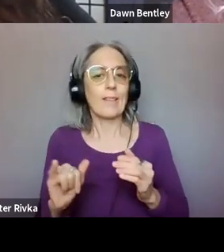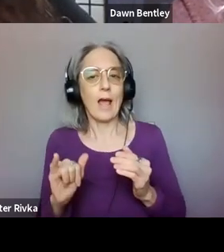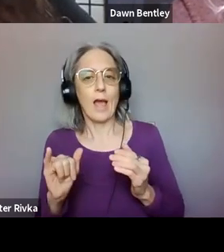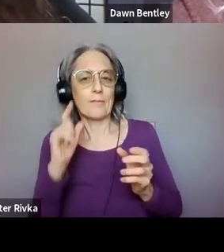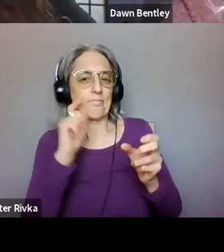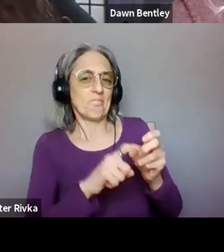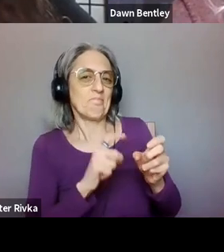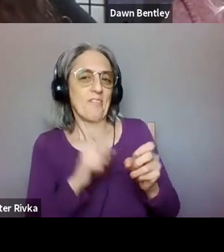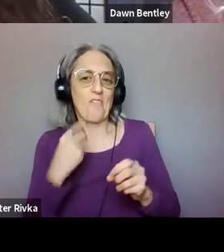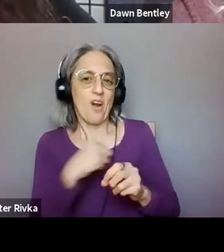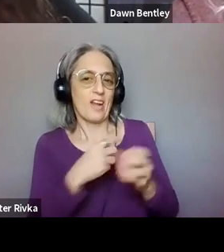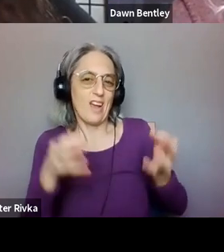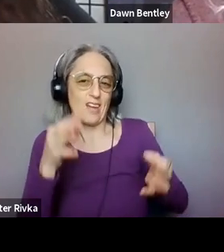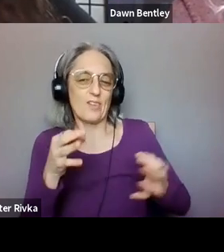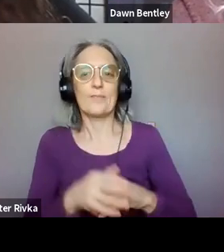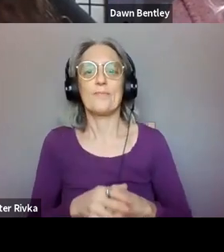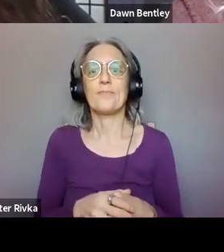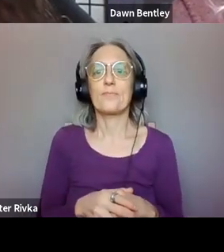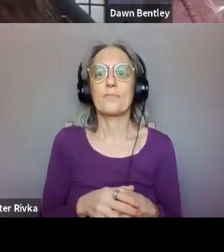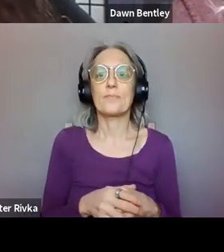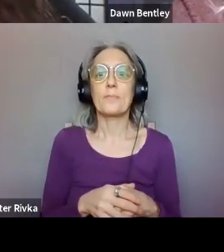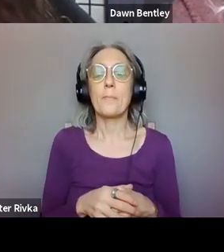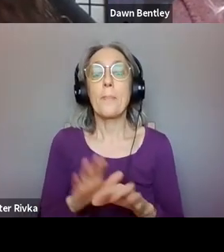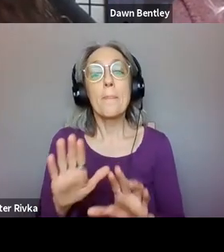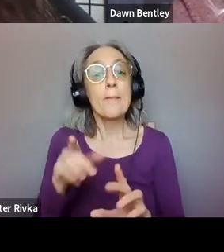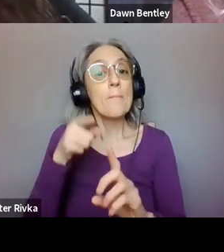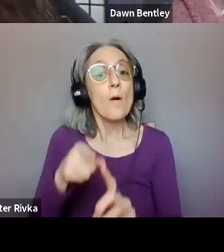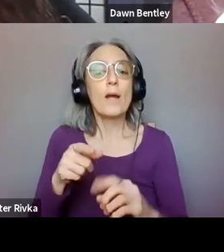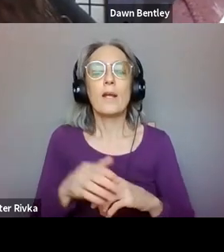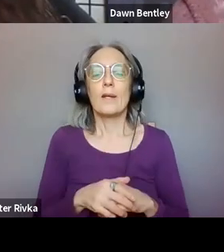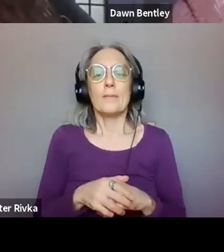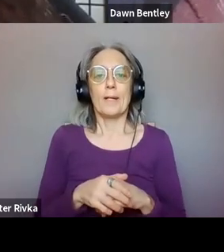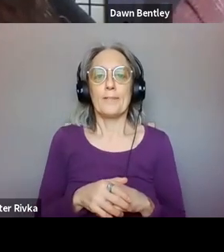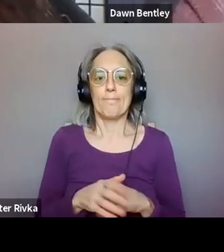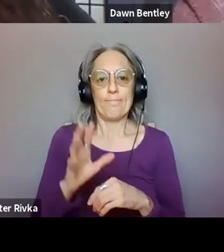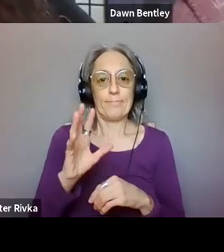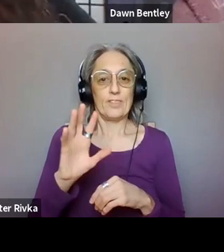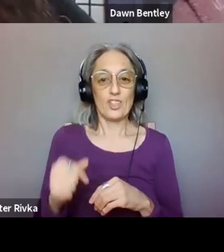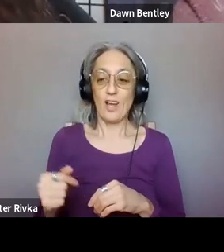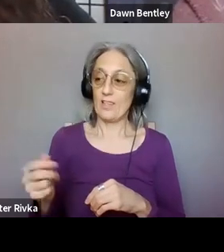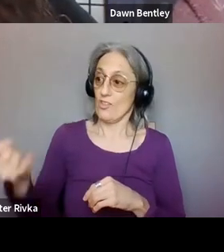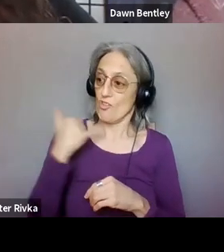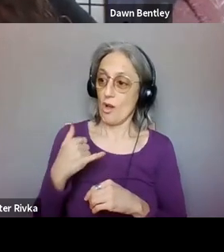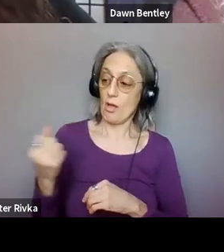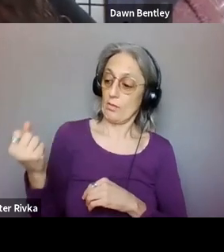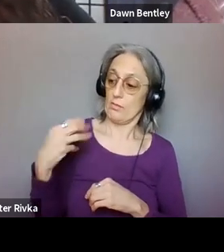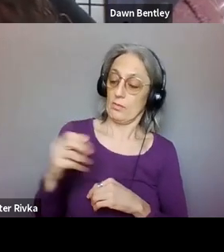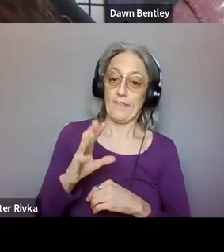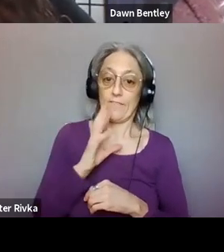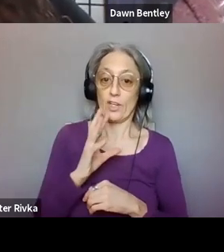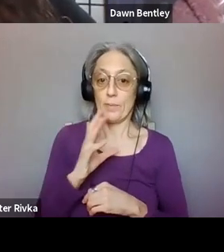me are we don't deal much with verbal complaints. I mean, people have